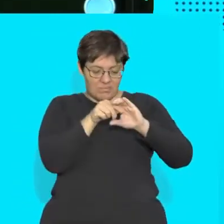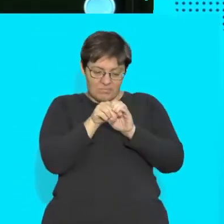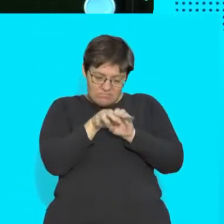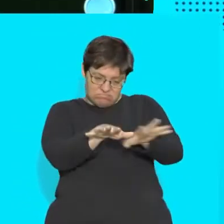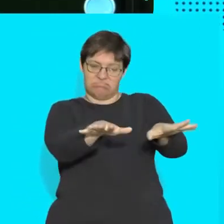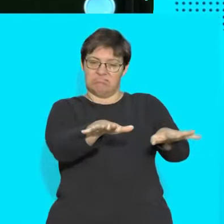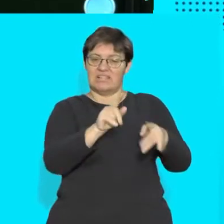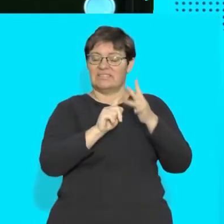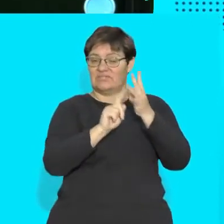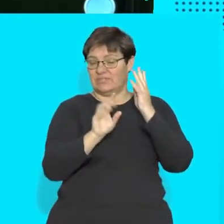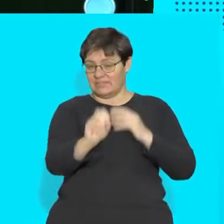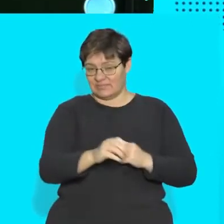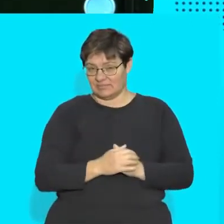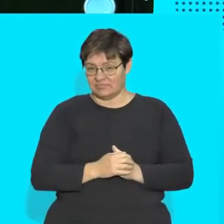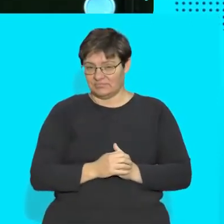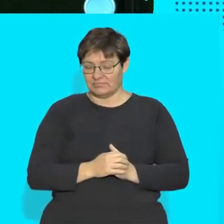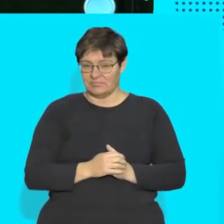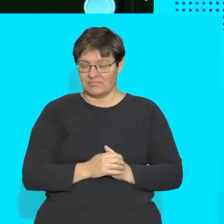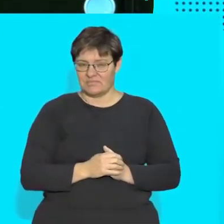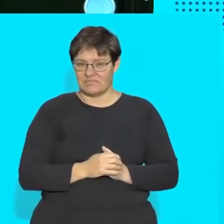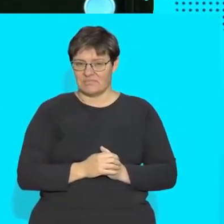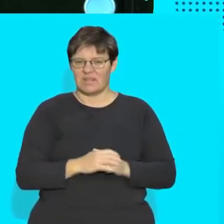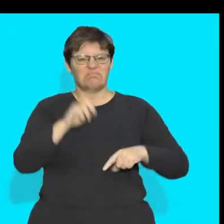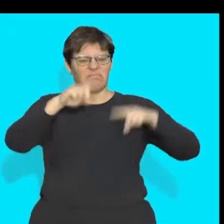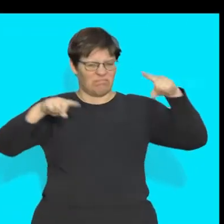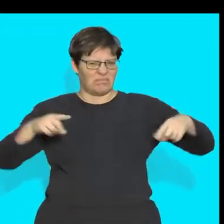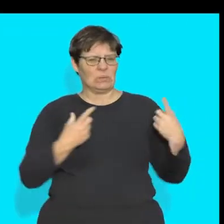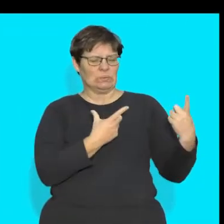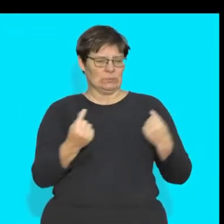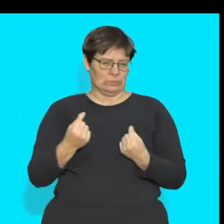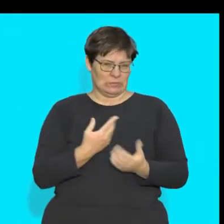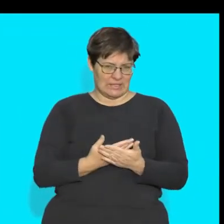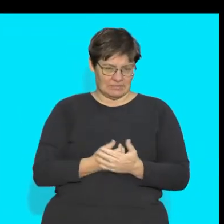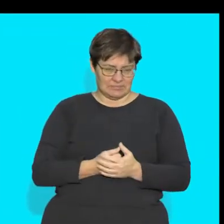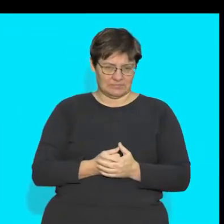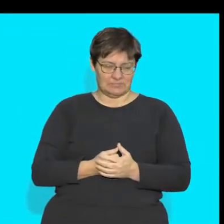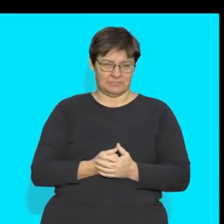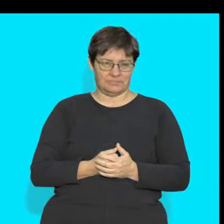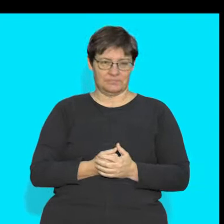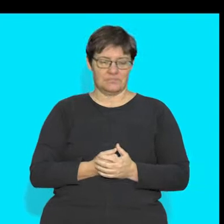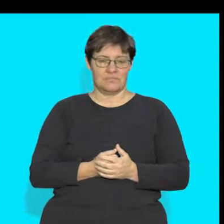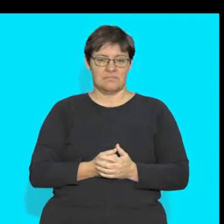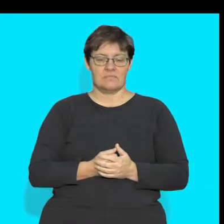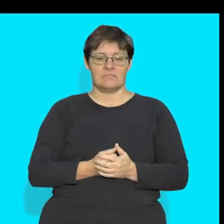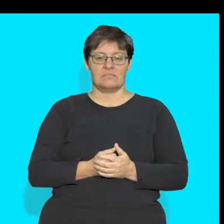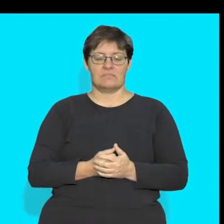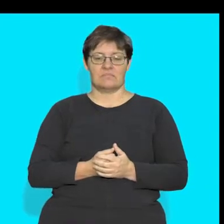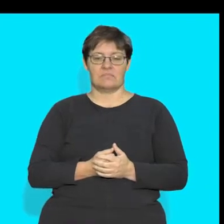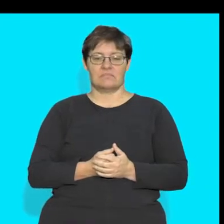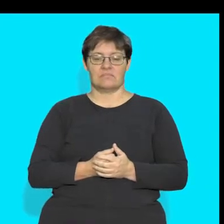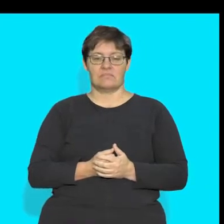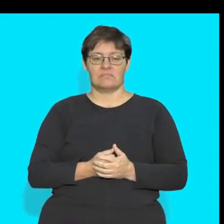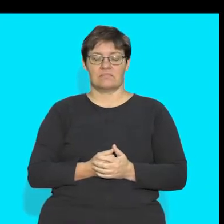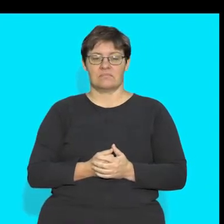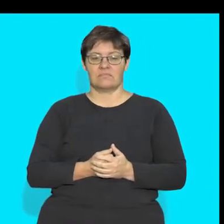these, okay? But there's ways to do that. So an emission spectrum, and